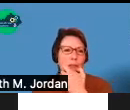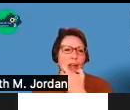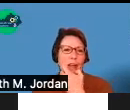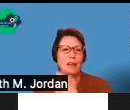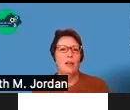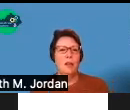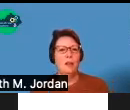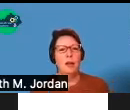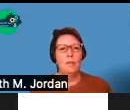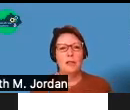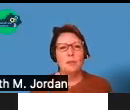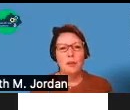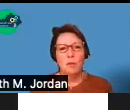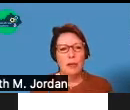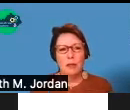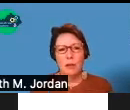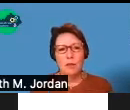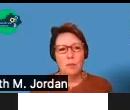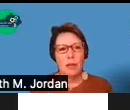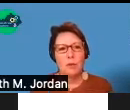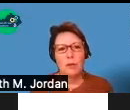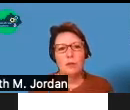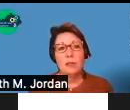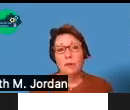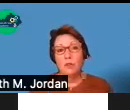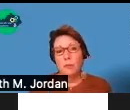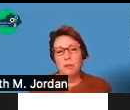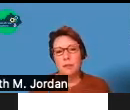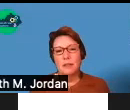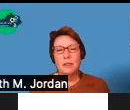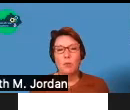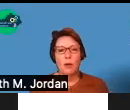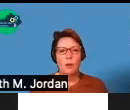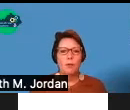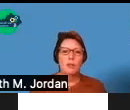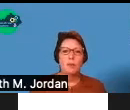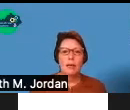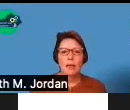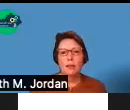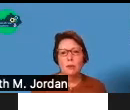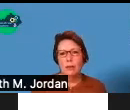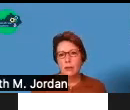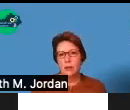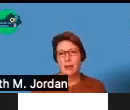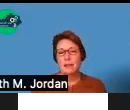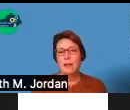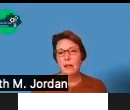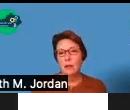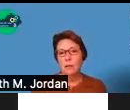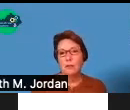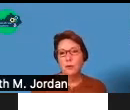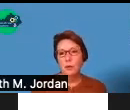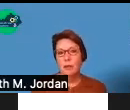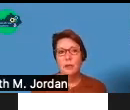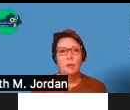on your slide, as a result of the pandemic, we've been able to increase virtual services and support options by adding the ability to utilize